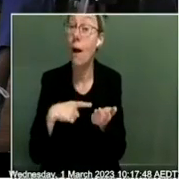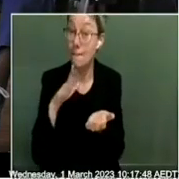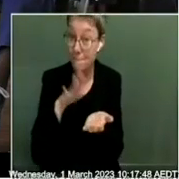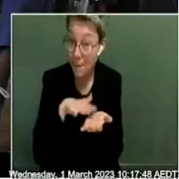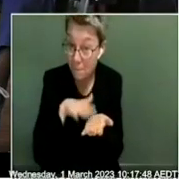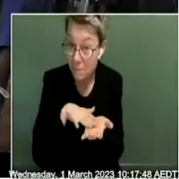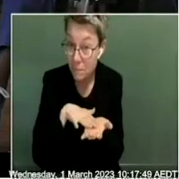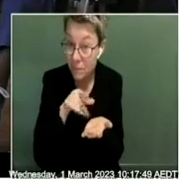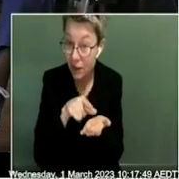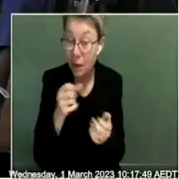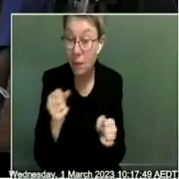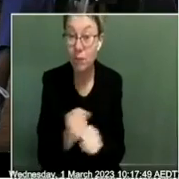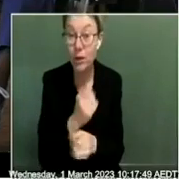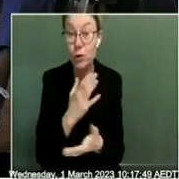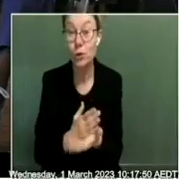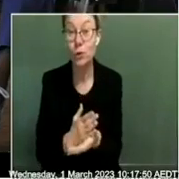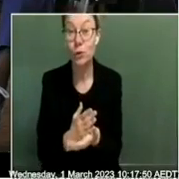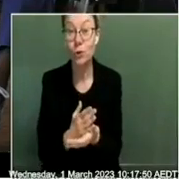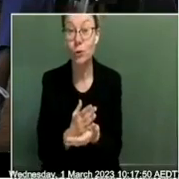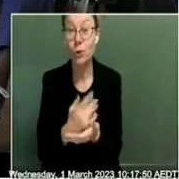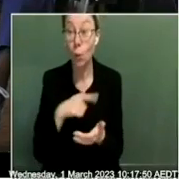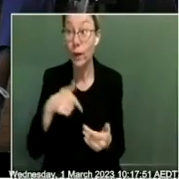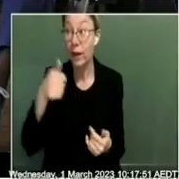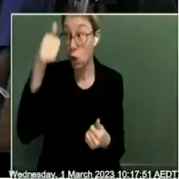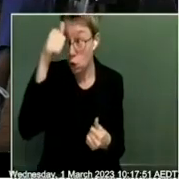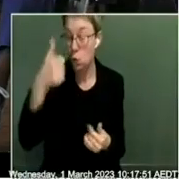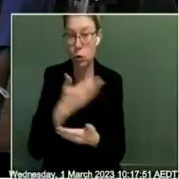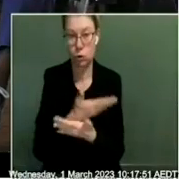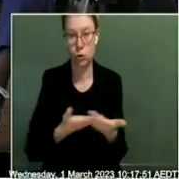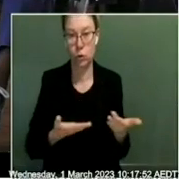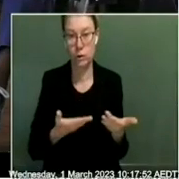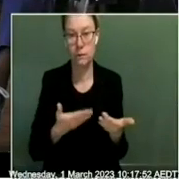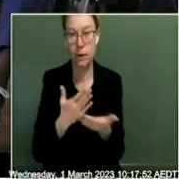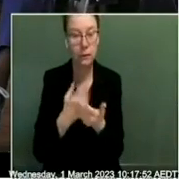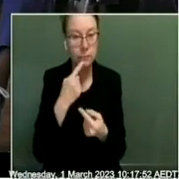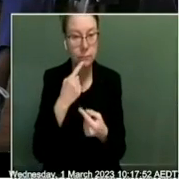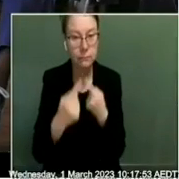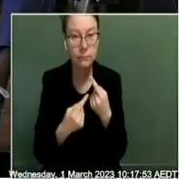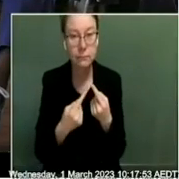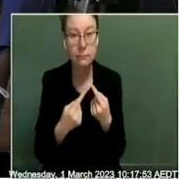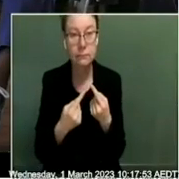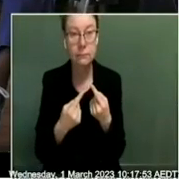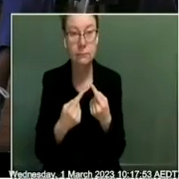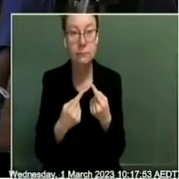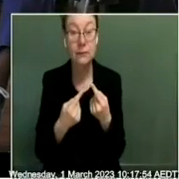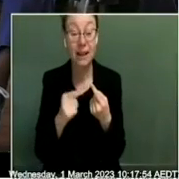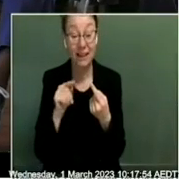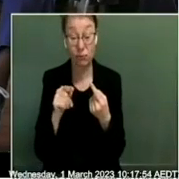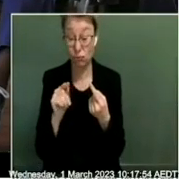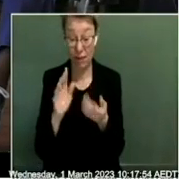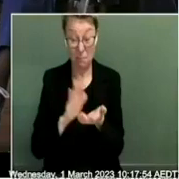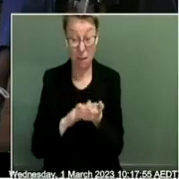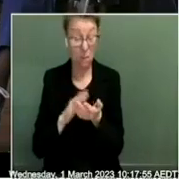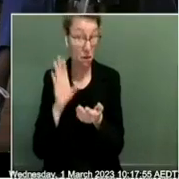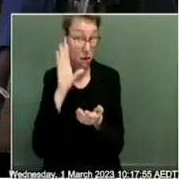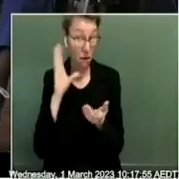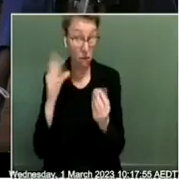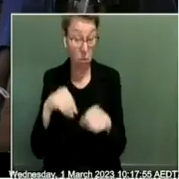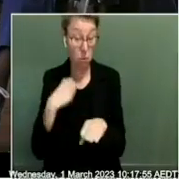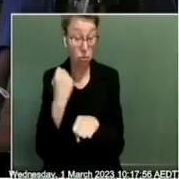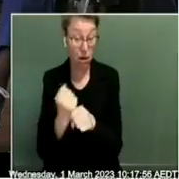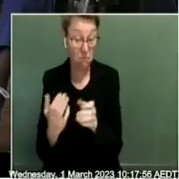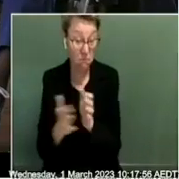we knew those stories and she shared those stories and they're our stories from our grandparents and our grandmother and our aunties and uncles